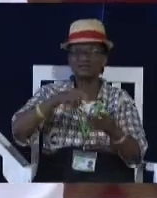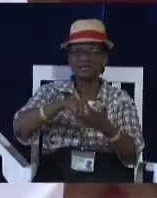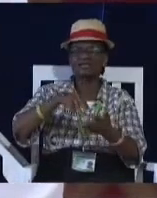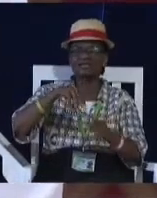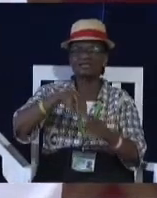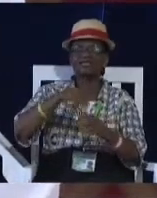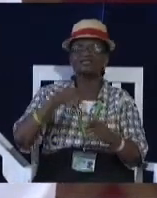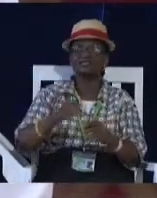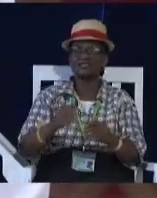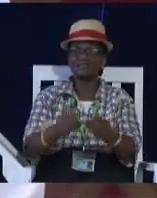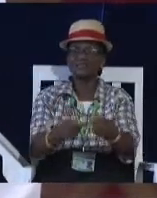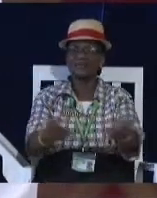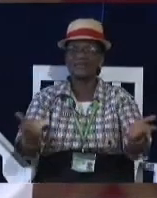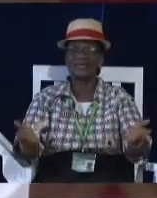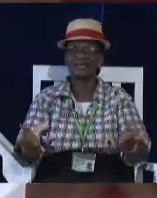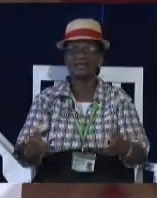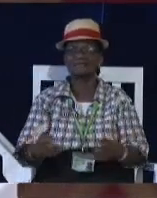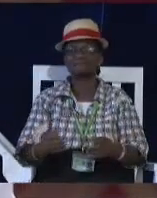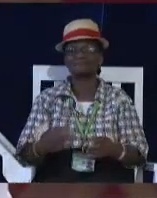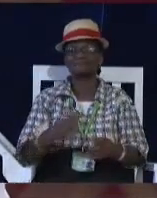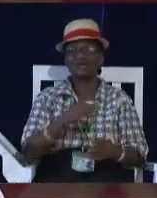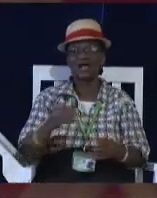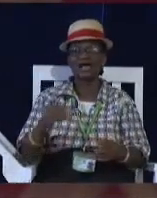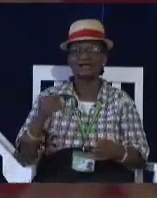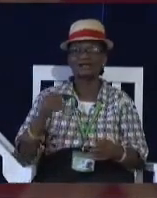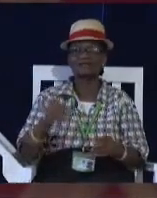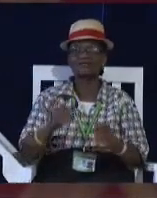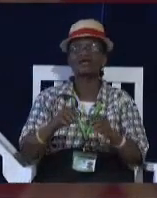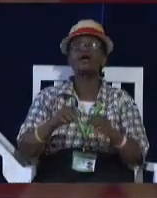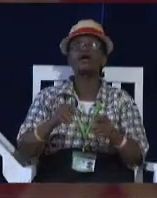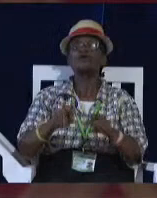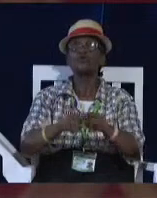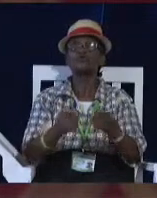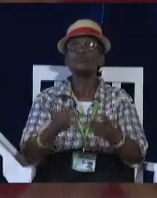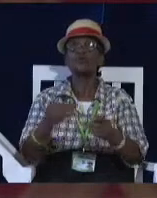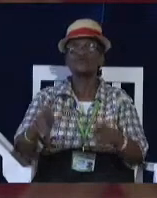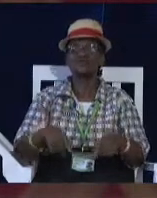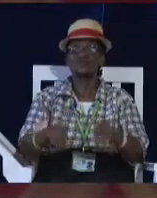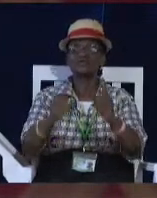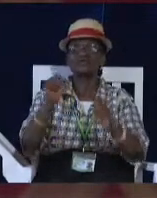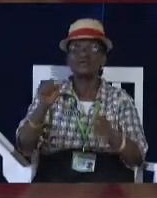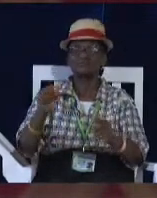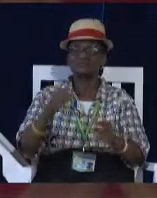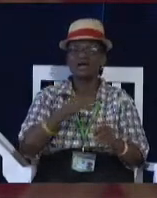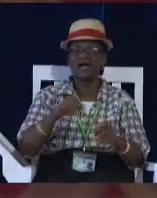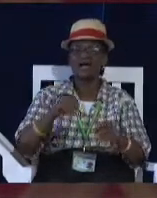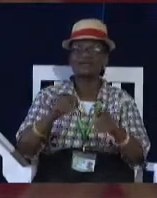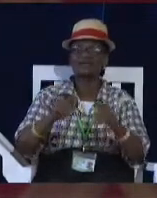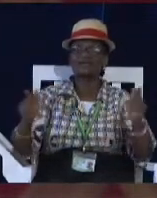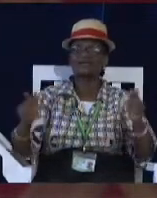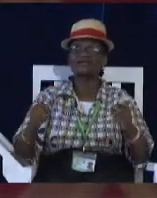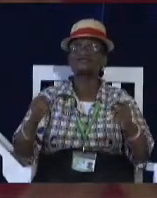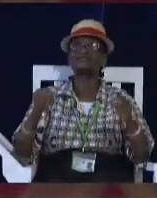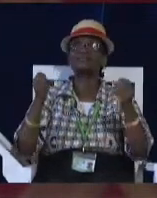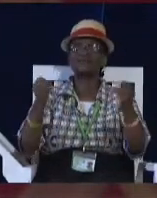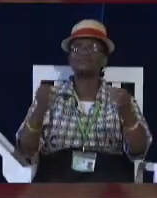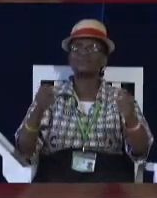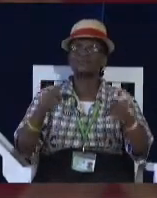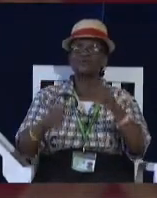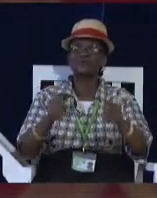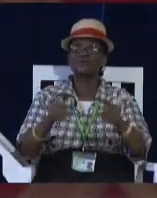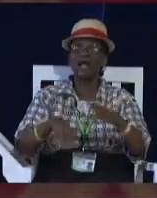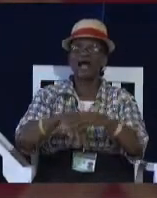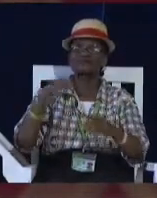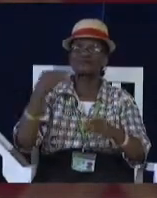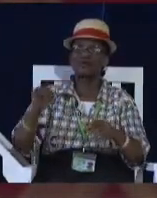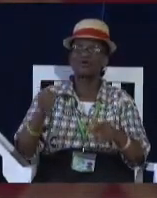plain and the company of his disciples. And a great multitude of people out of